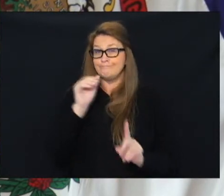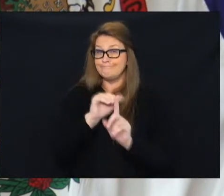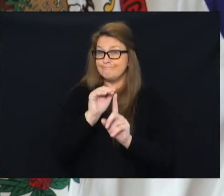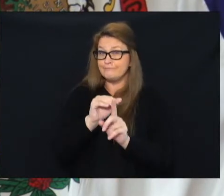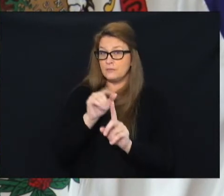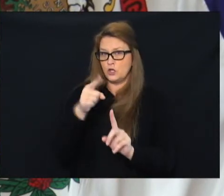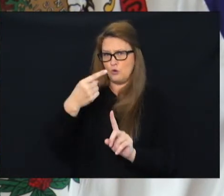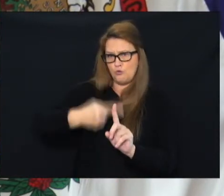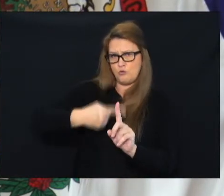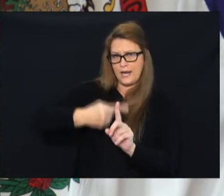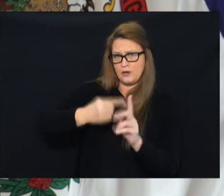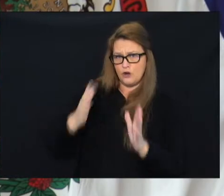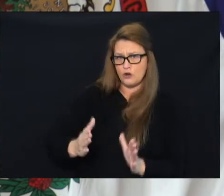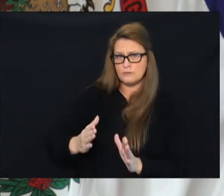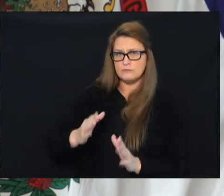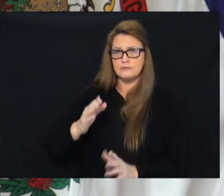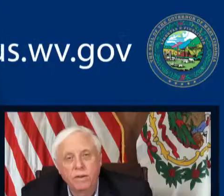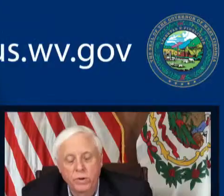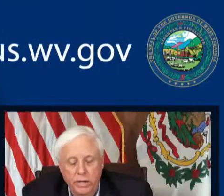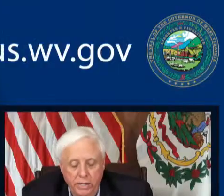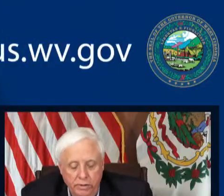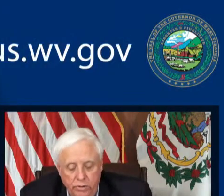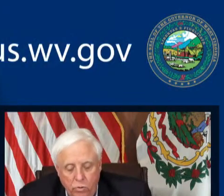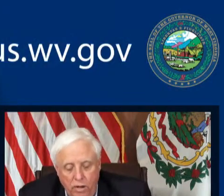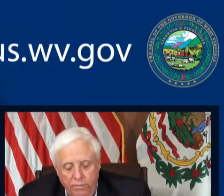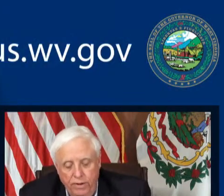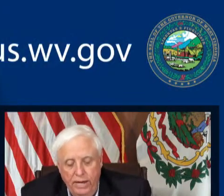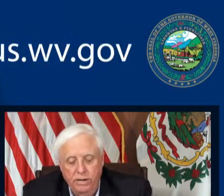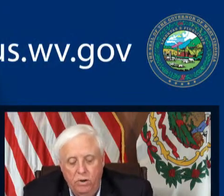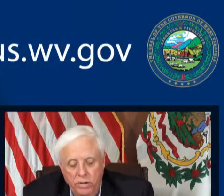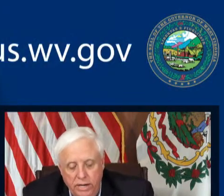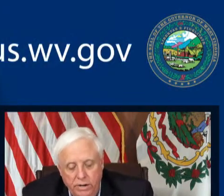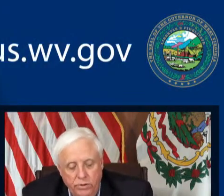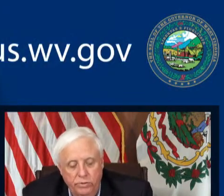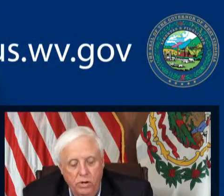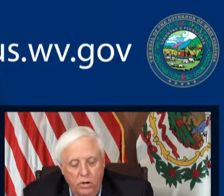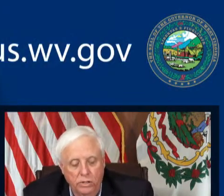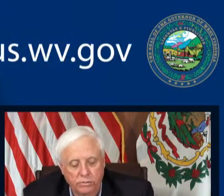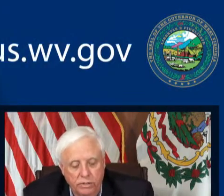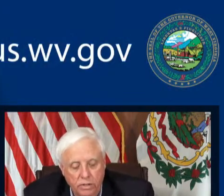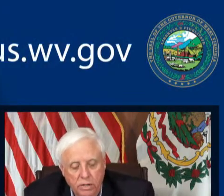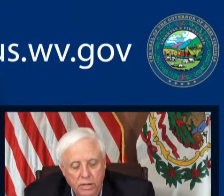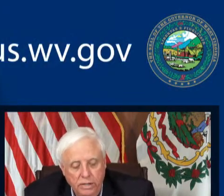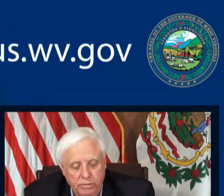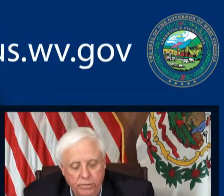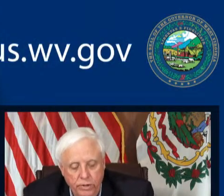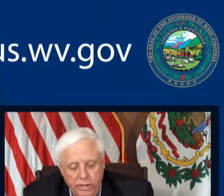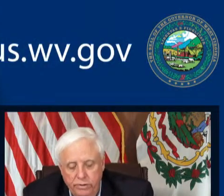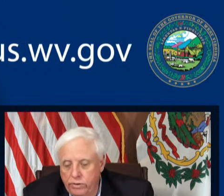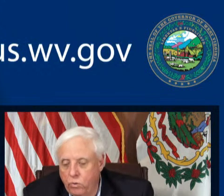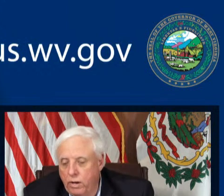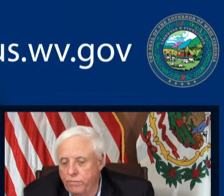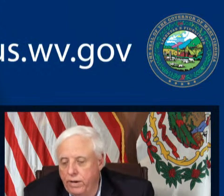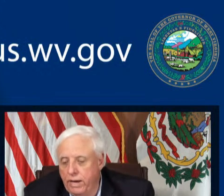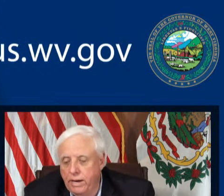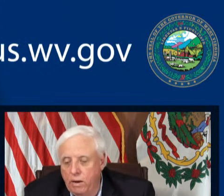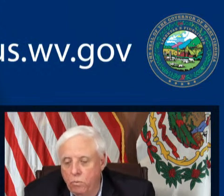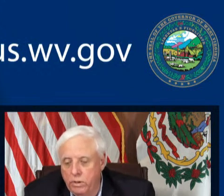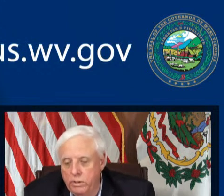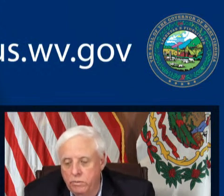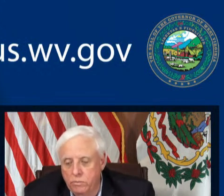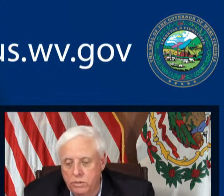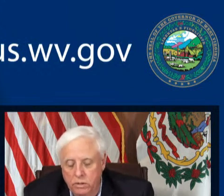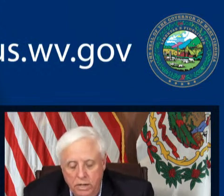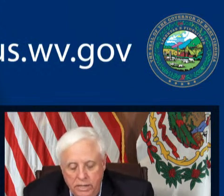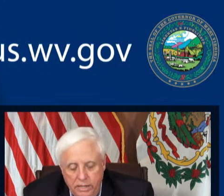there's still dollars there waiting on you. If we can get you qualified, and all you got to do is call us and see if we can get you qualified. I